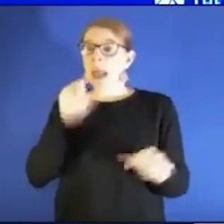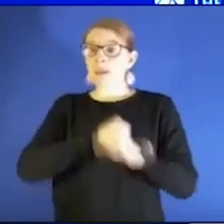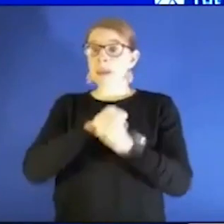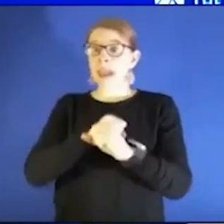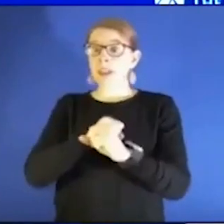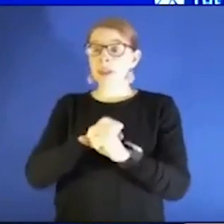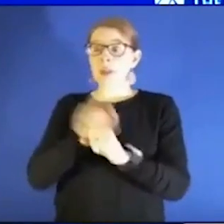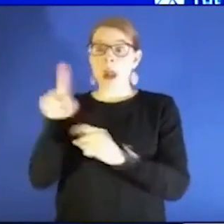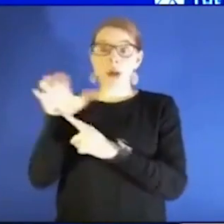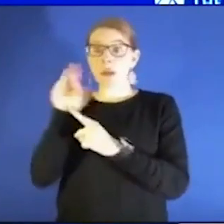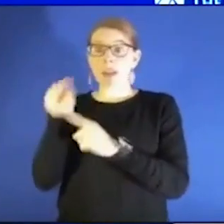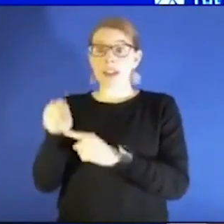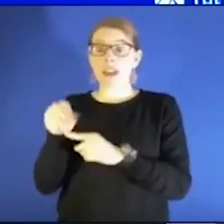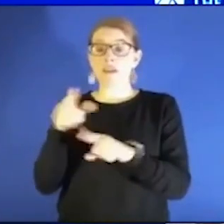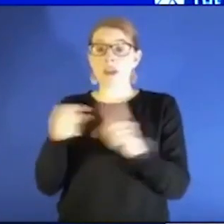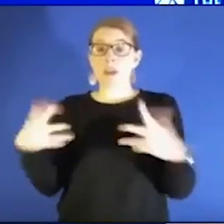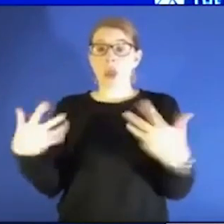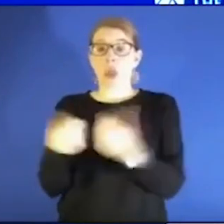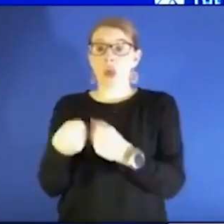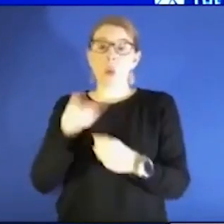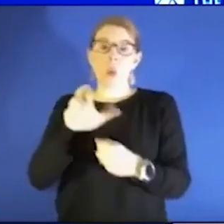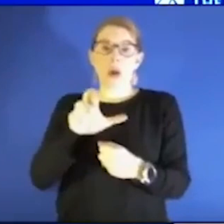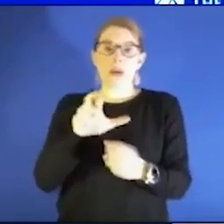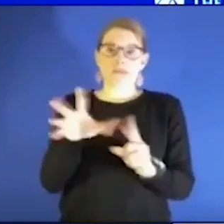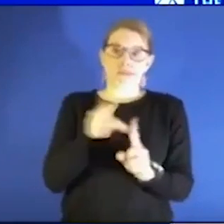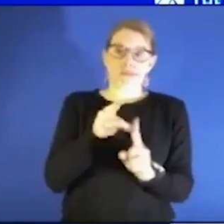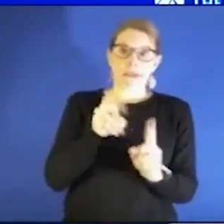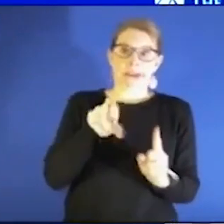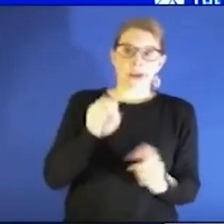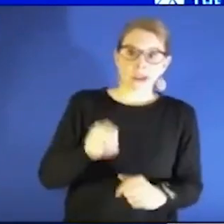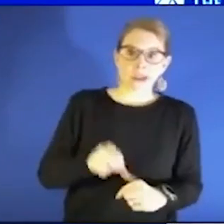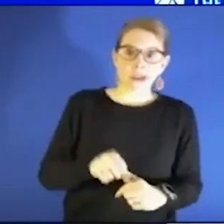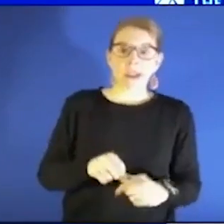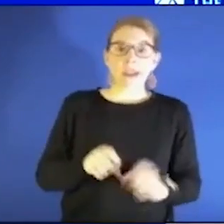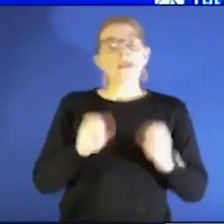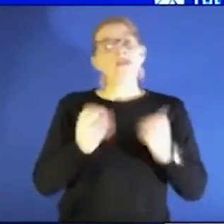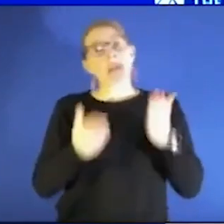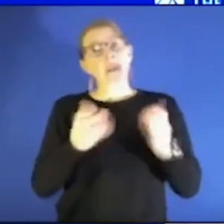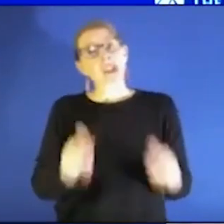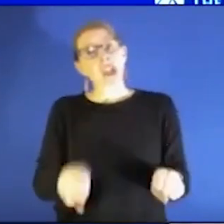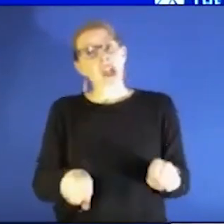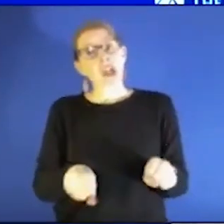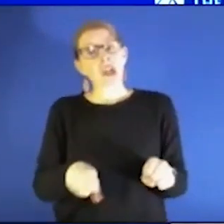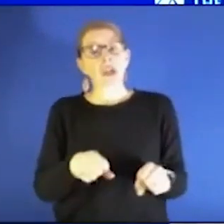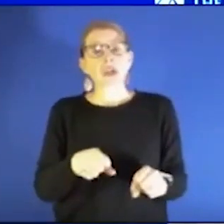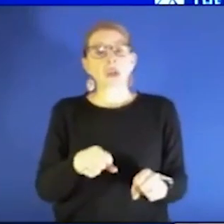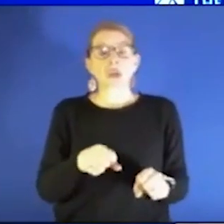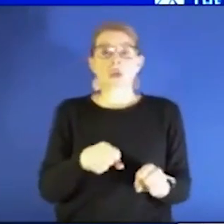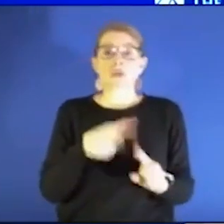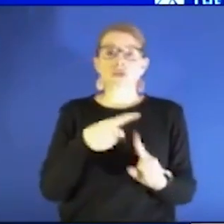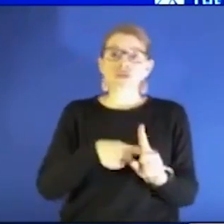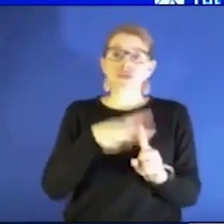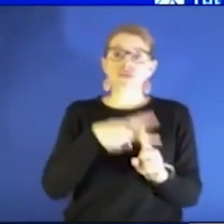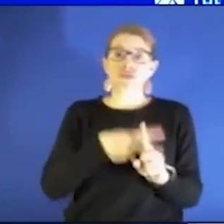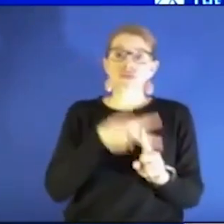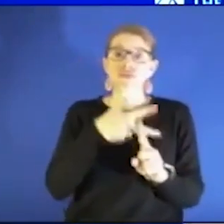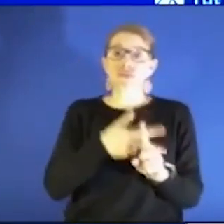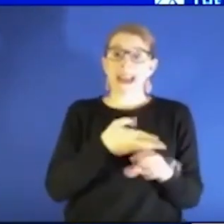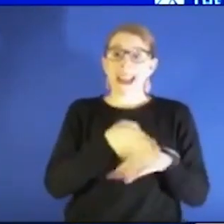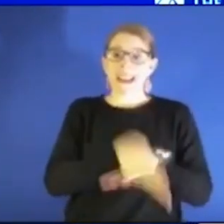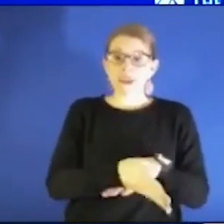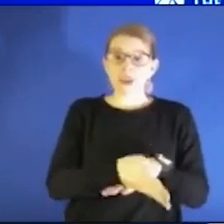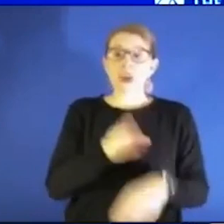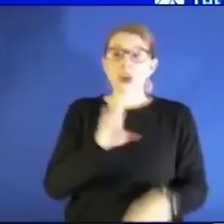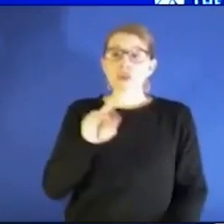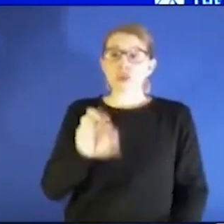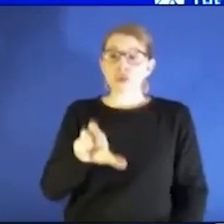it. In circumstances it can, maybe in the first 1, 2 to 3 months after that boost, maybe you